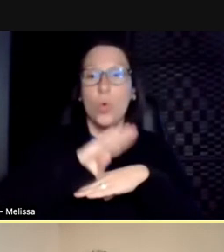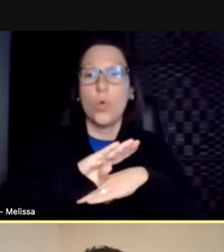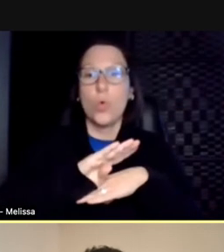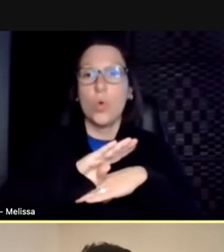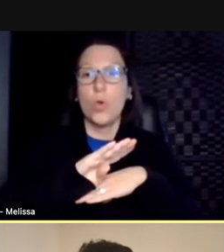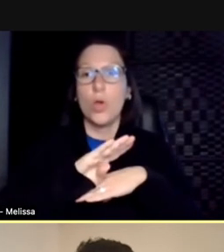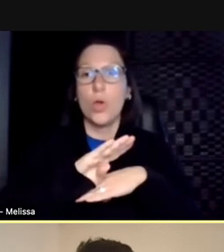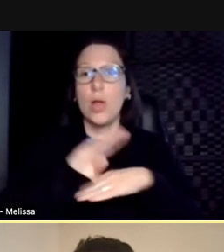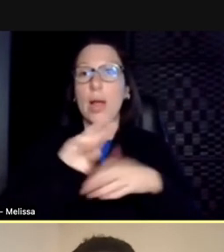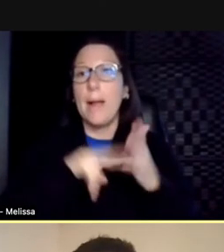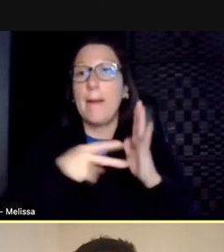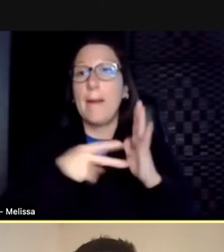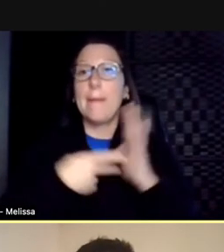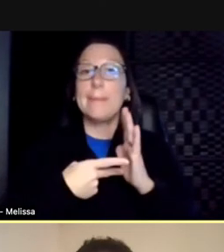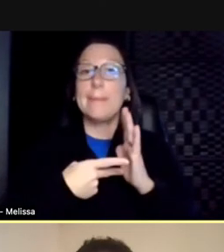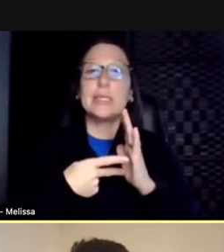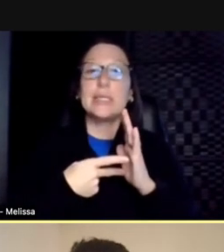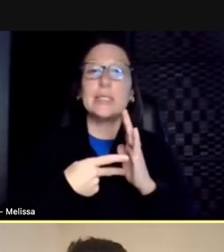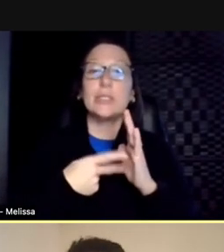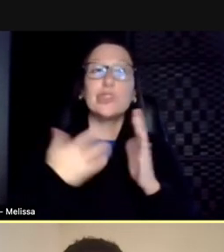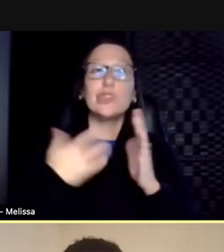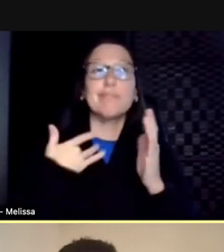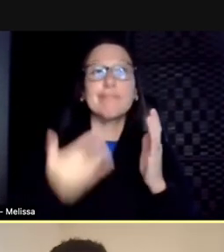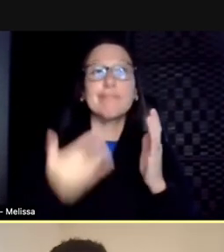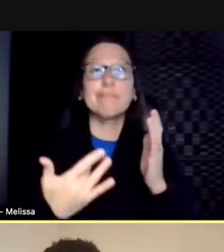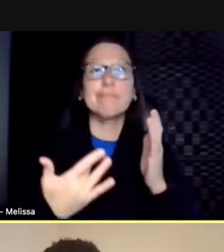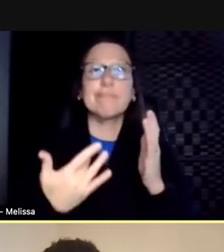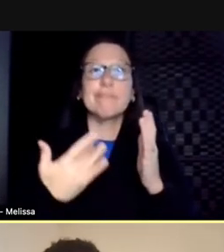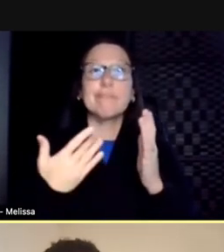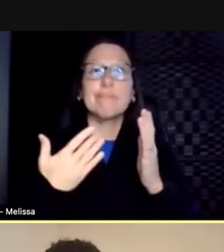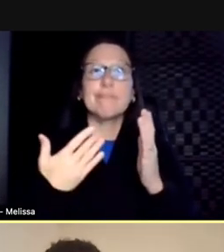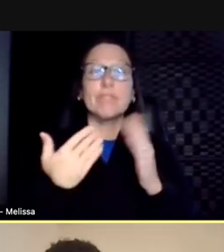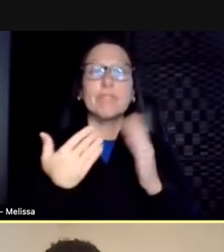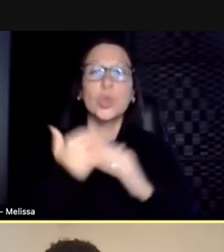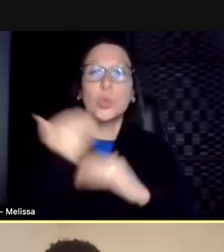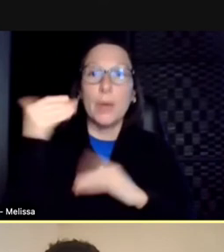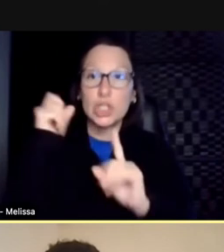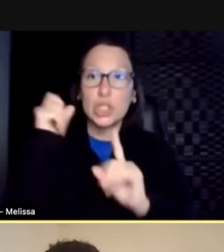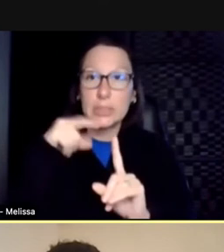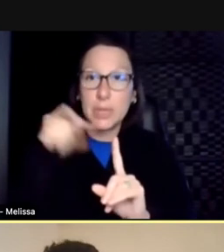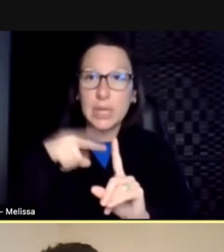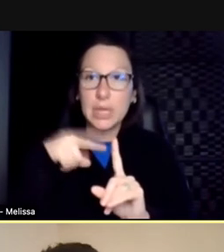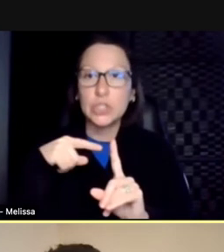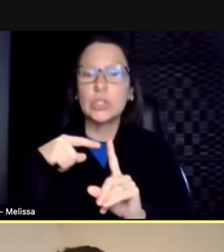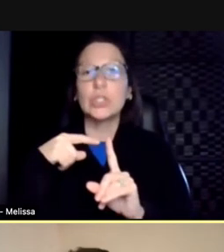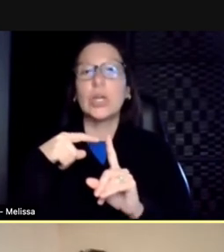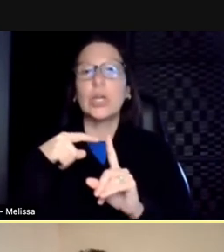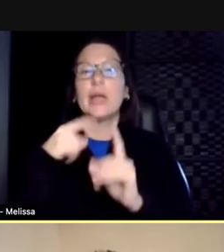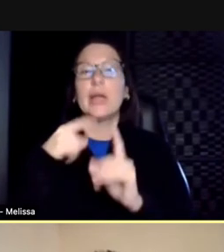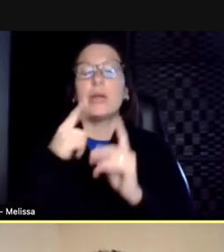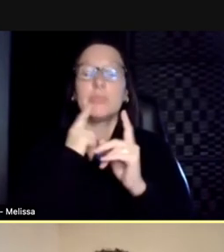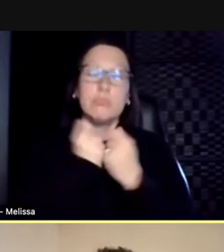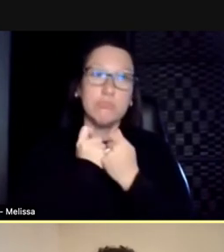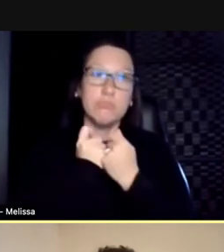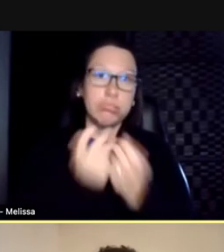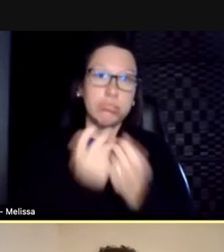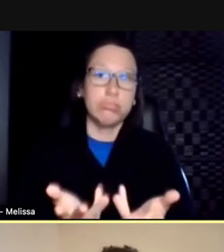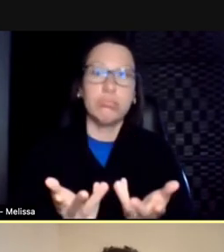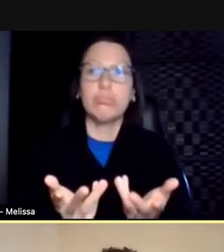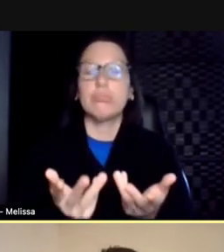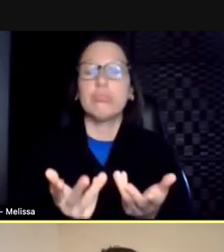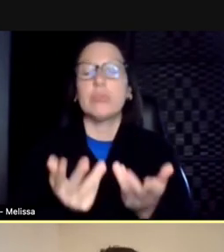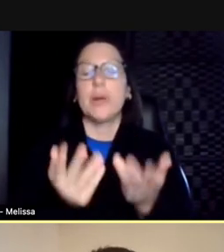And so they're going to be more prone to getting overstimulated and to burning out, right? And to